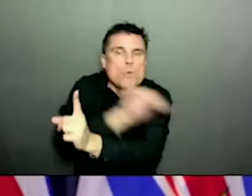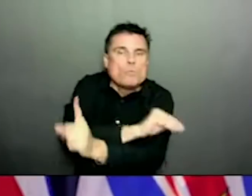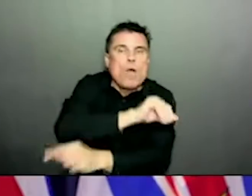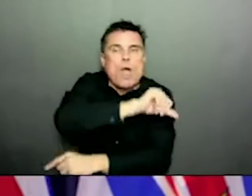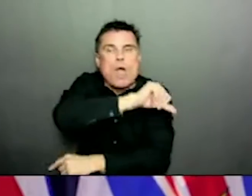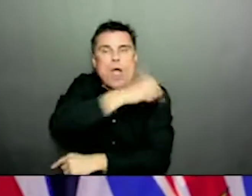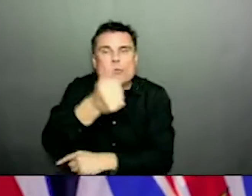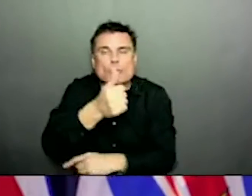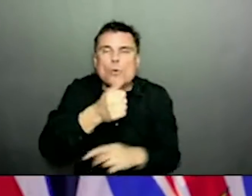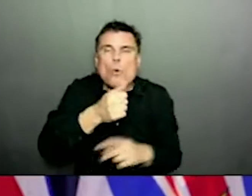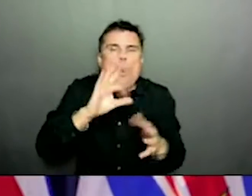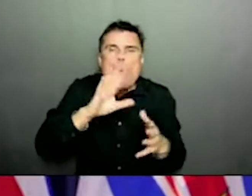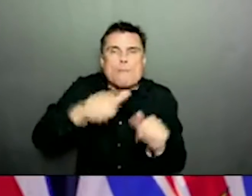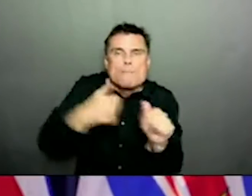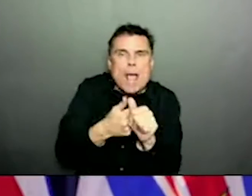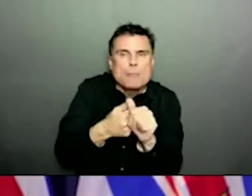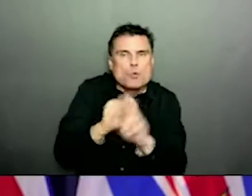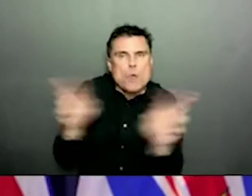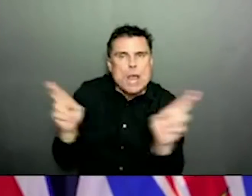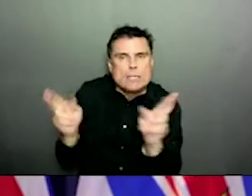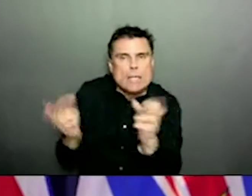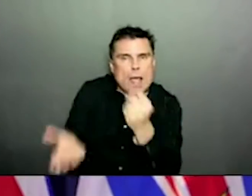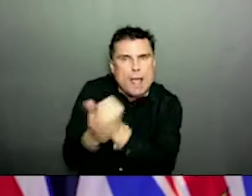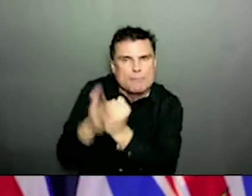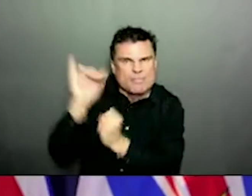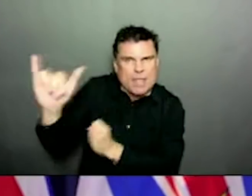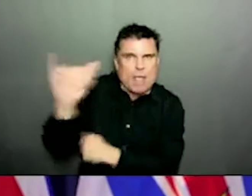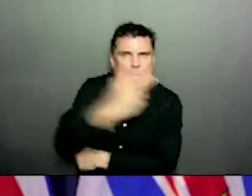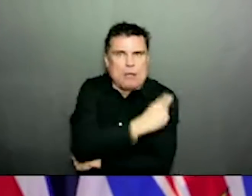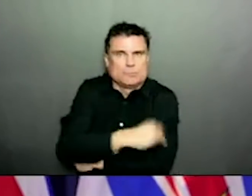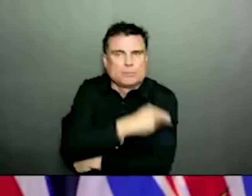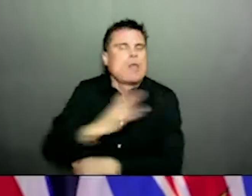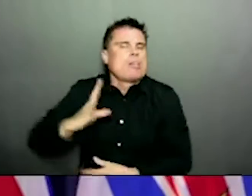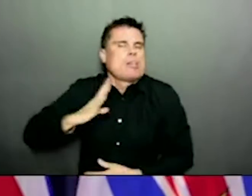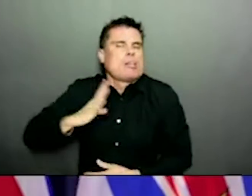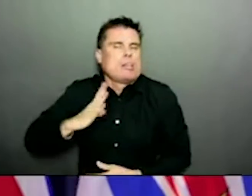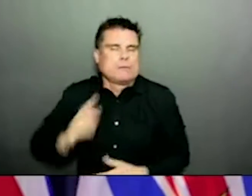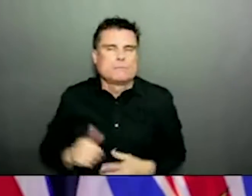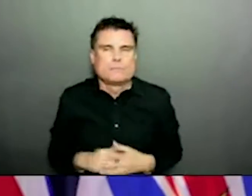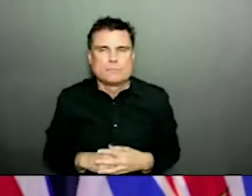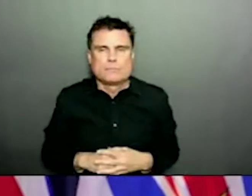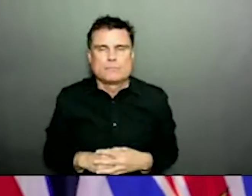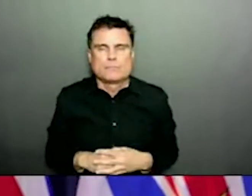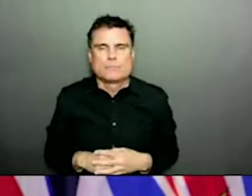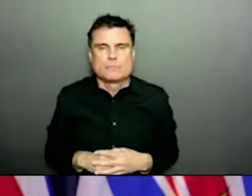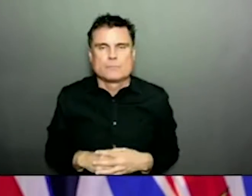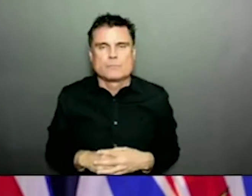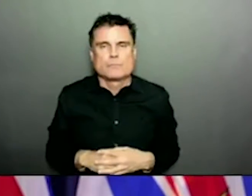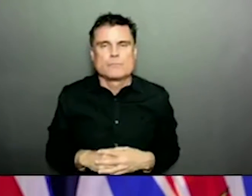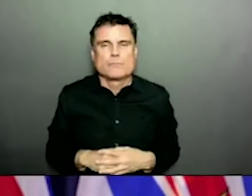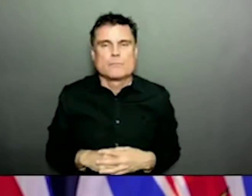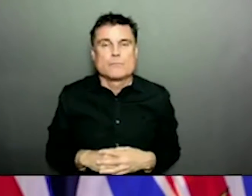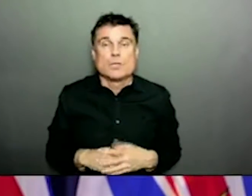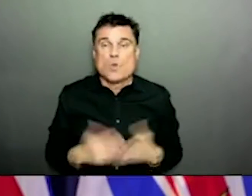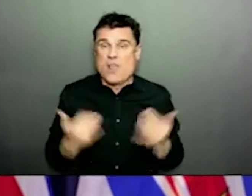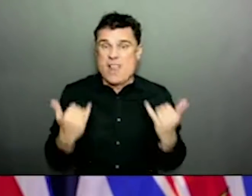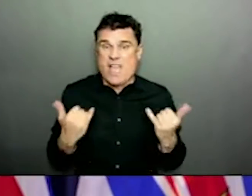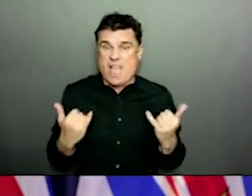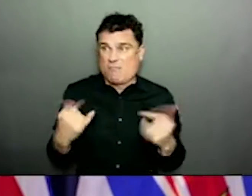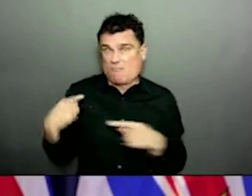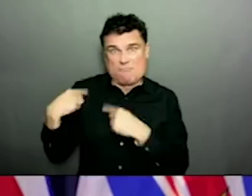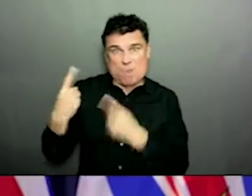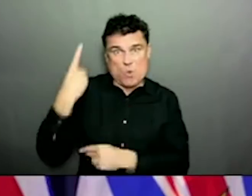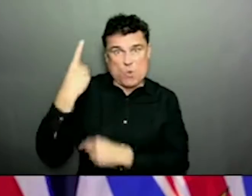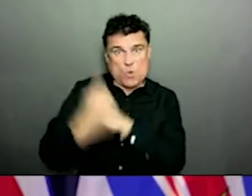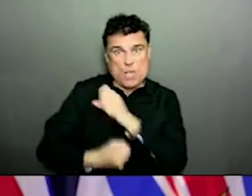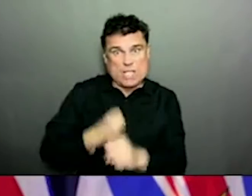the challenge, and the real challenge after basically a year of this, to our